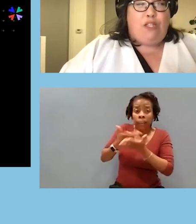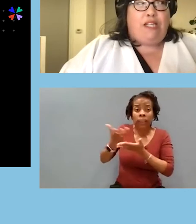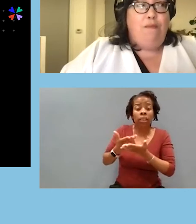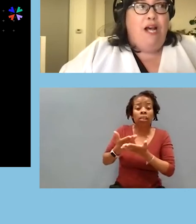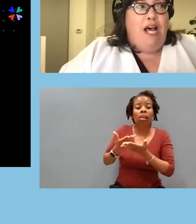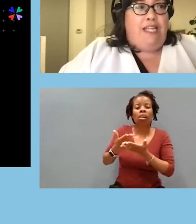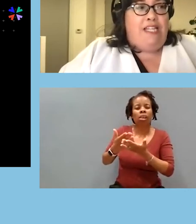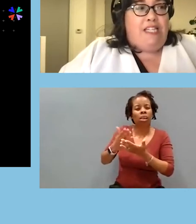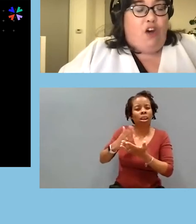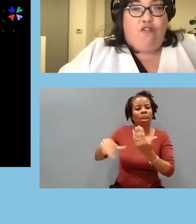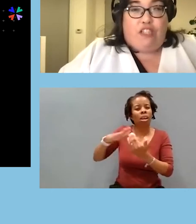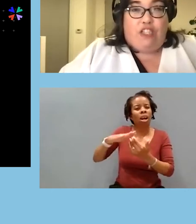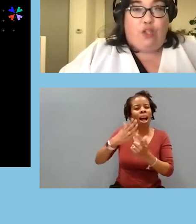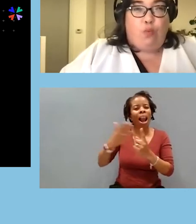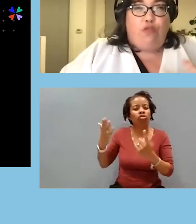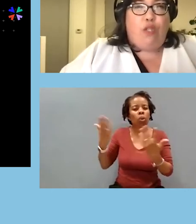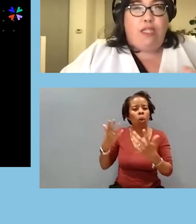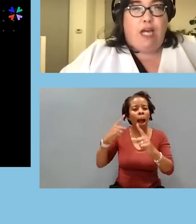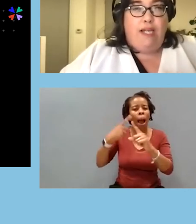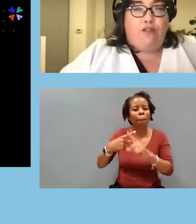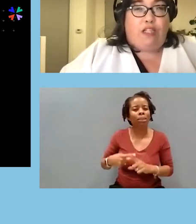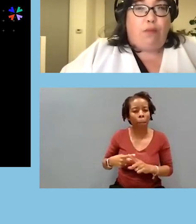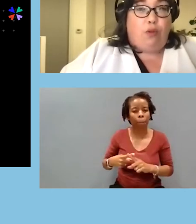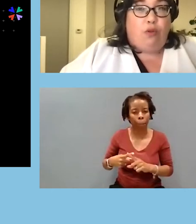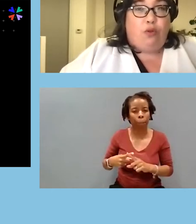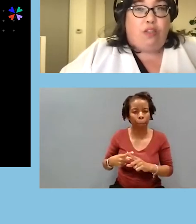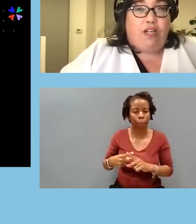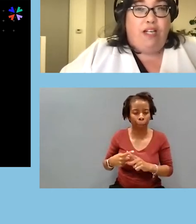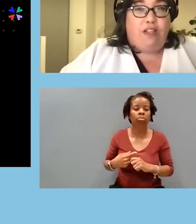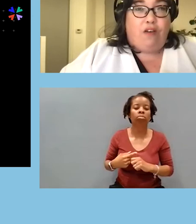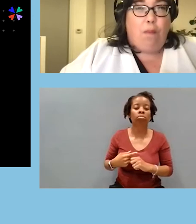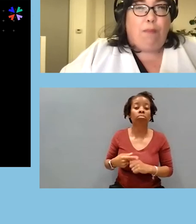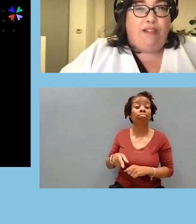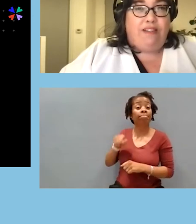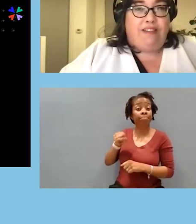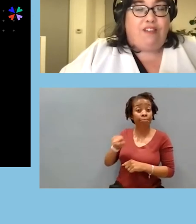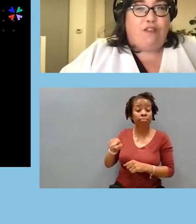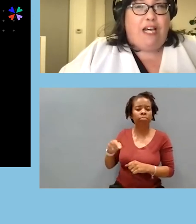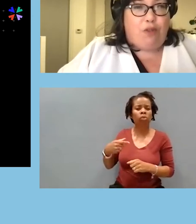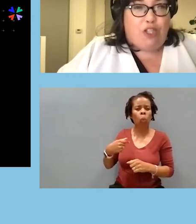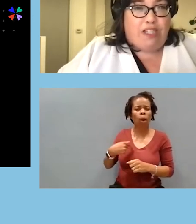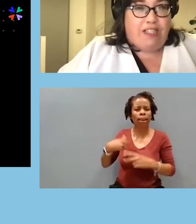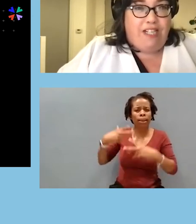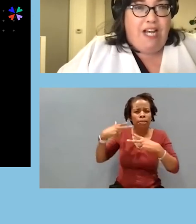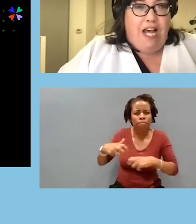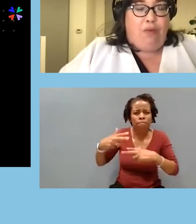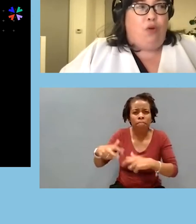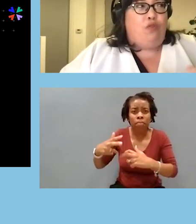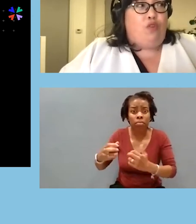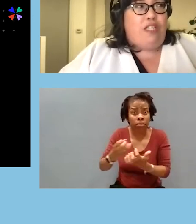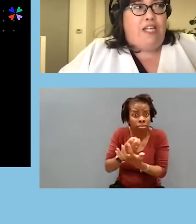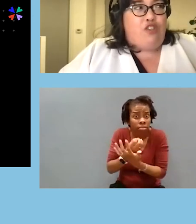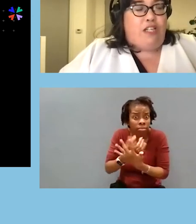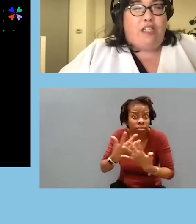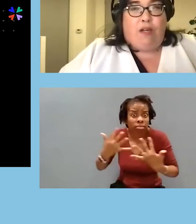outside Amsterdam. And in this conversation, we really kind of explored the kind of abundance of captioning. And what